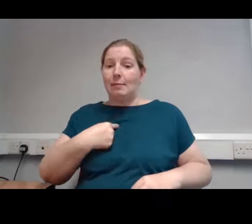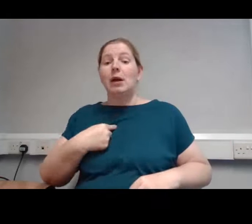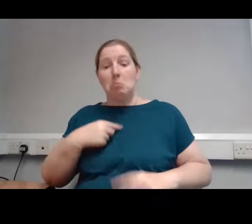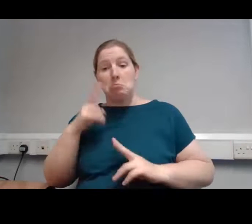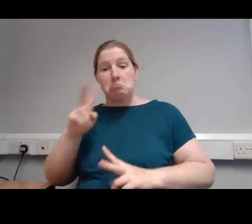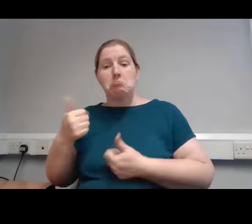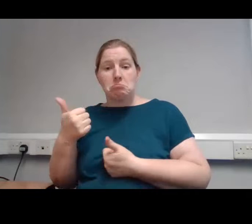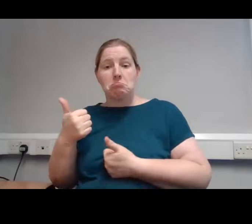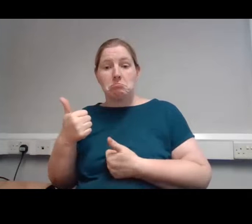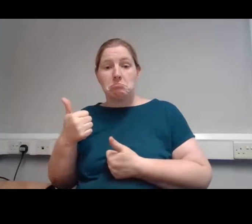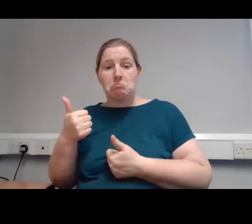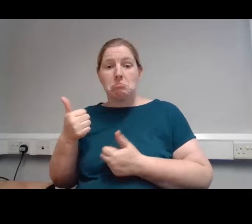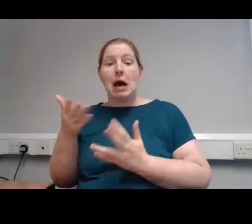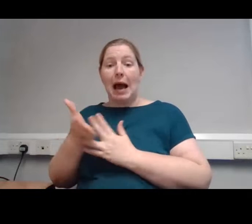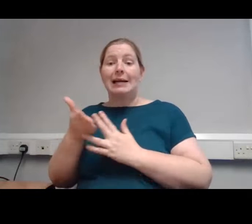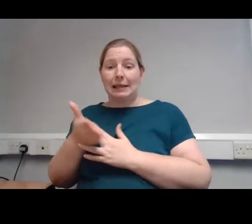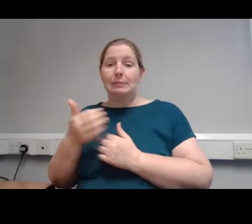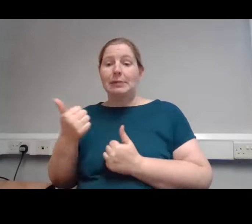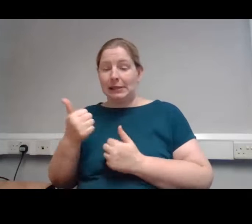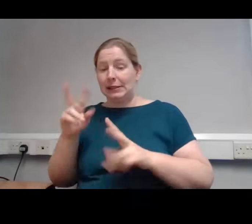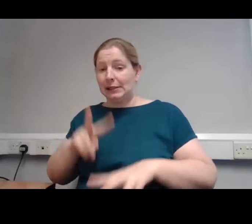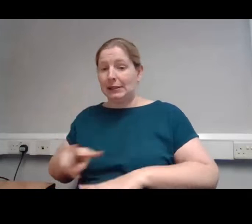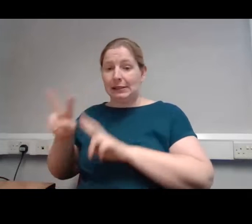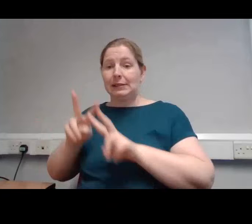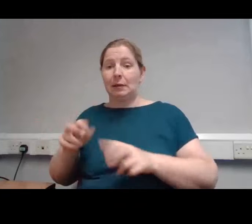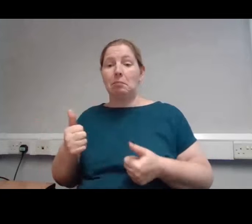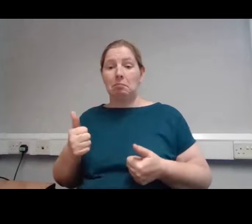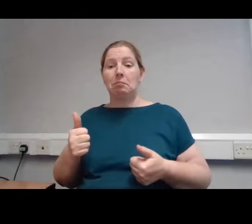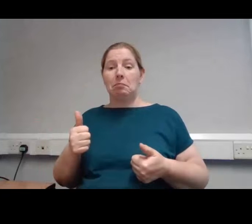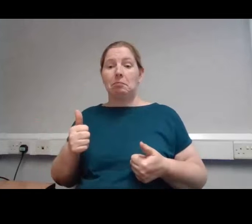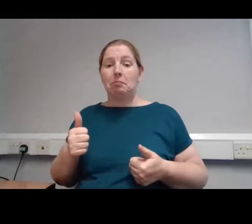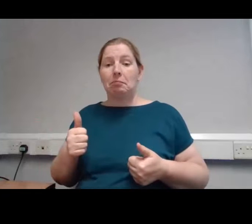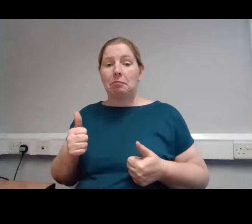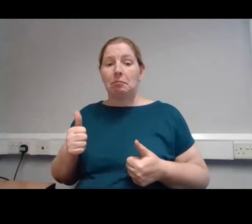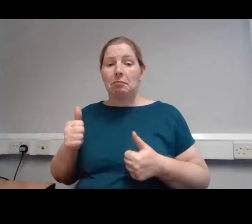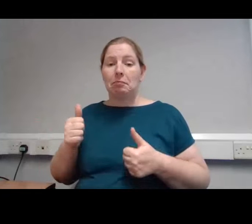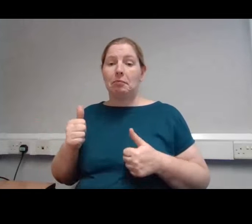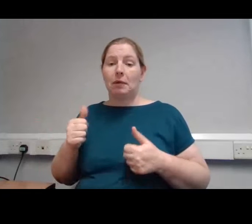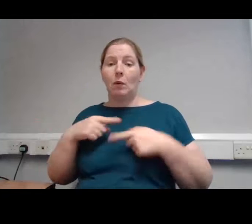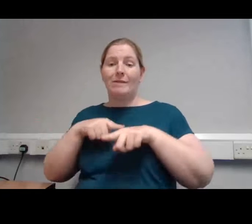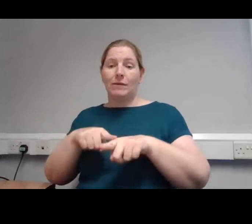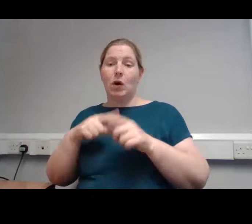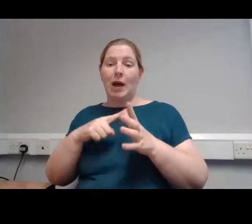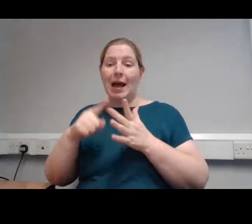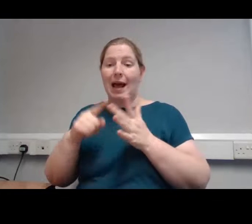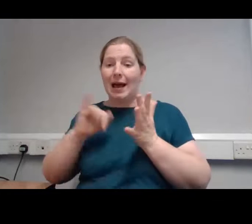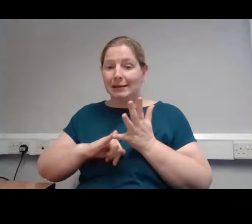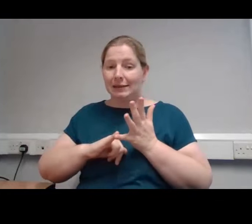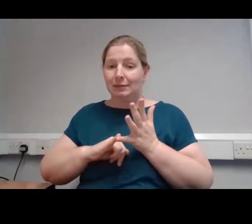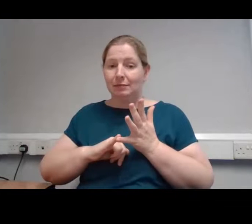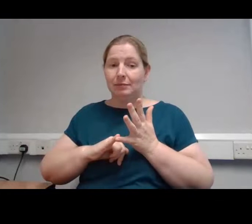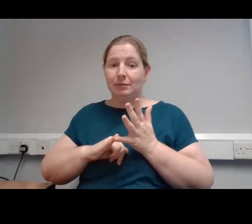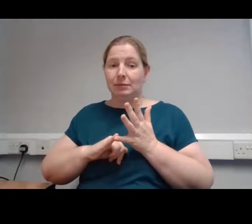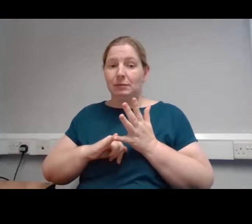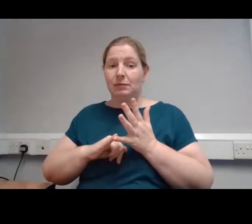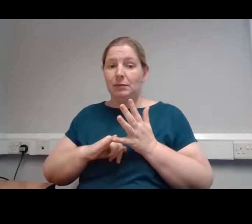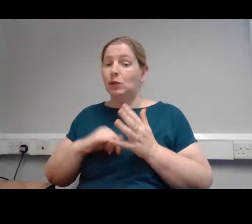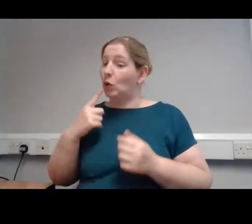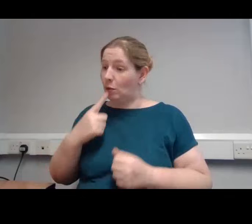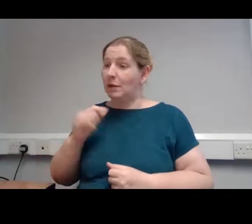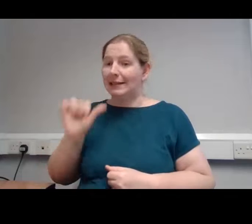accessibility within when we are producing these documents. So I would say yes to